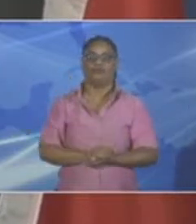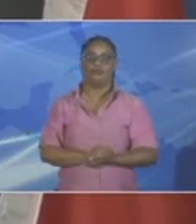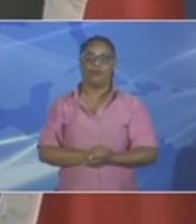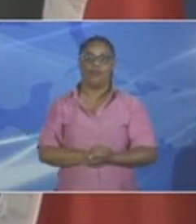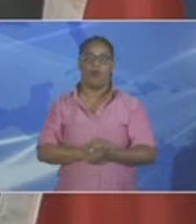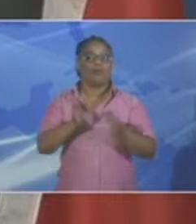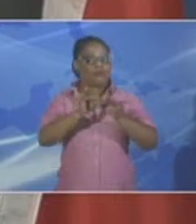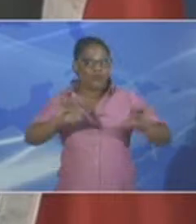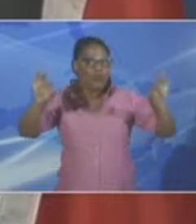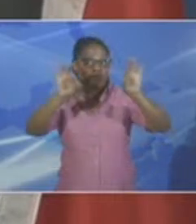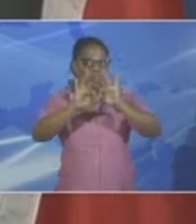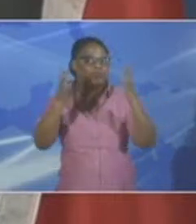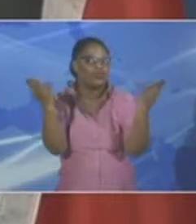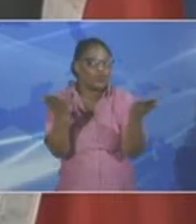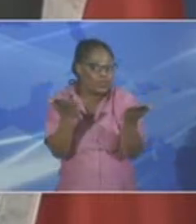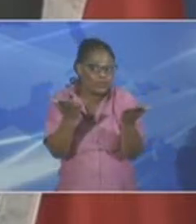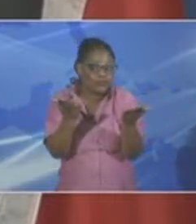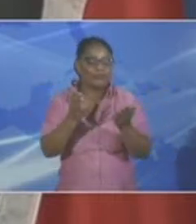the middle of